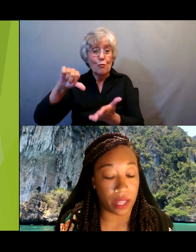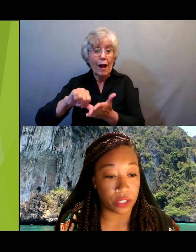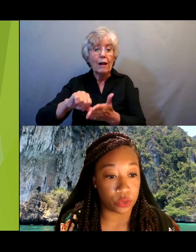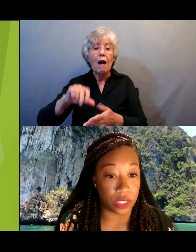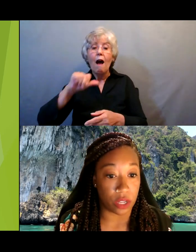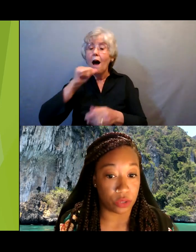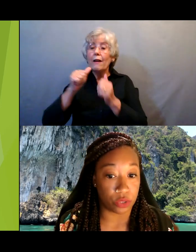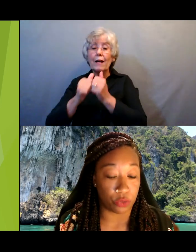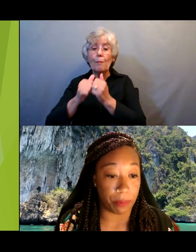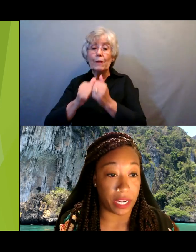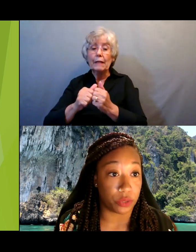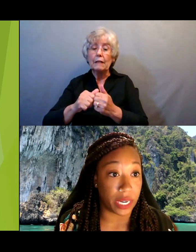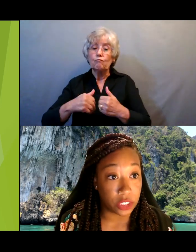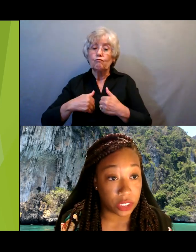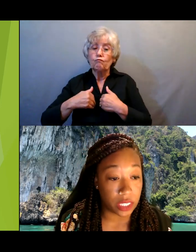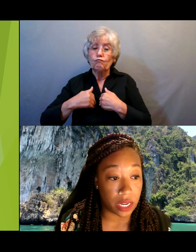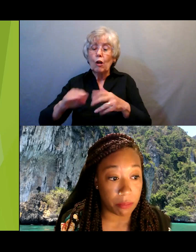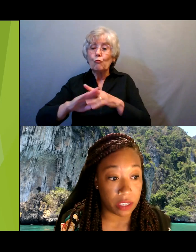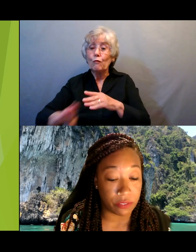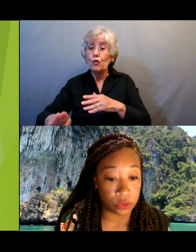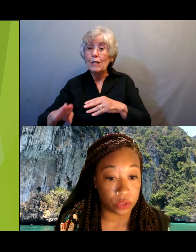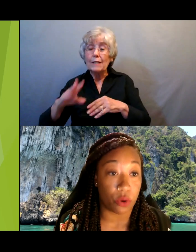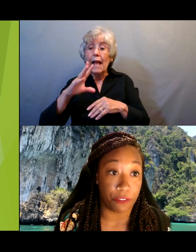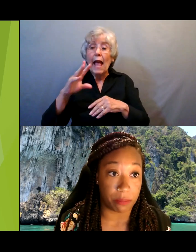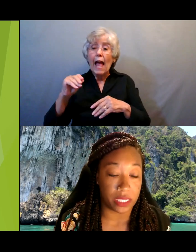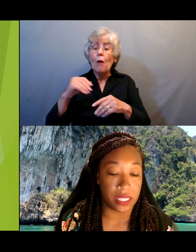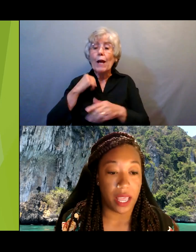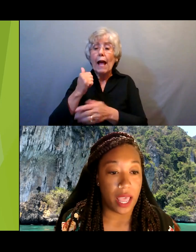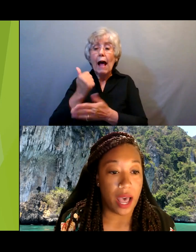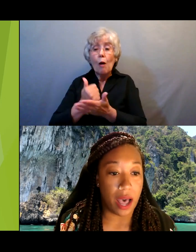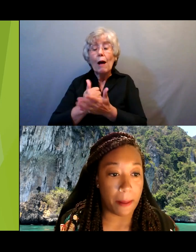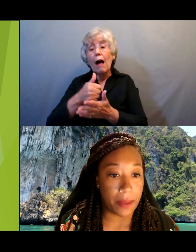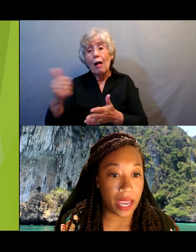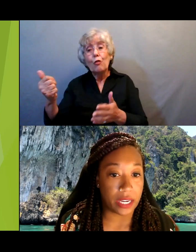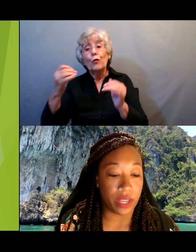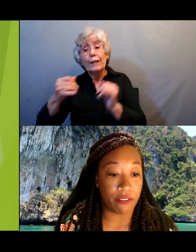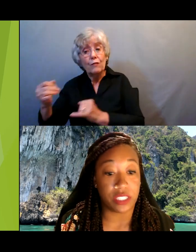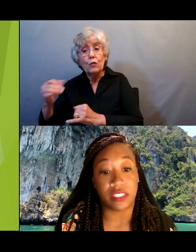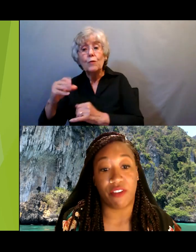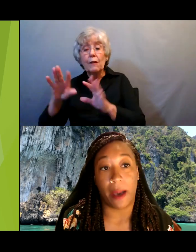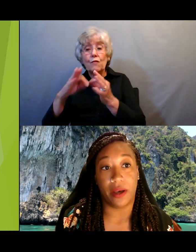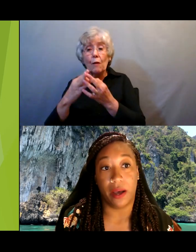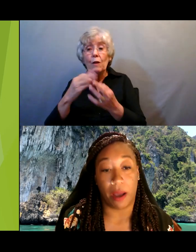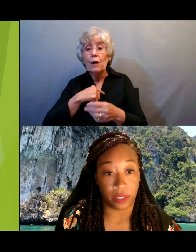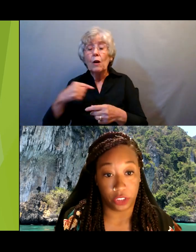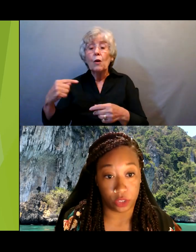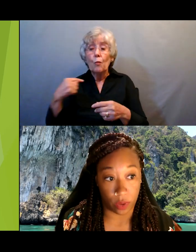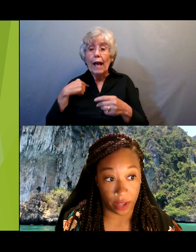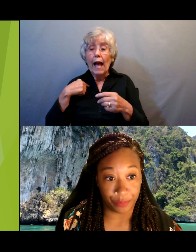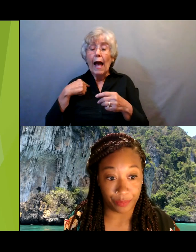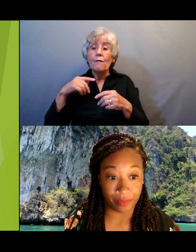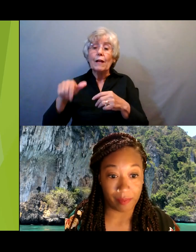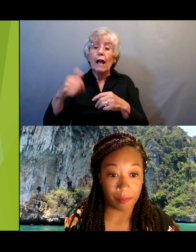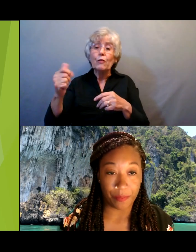couple others. We also serve repatriation individuals or families, and we have our TCVAP population as